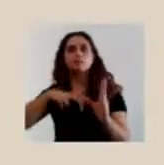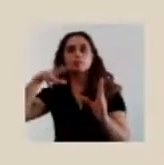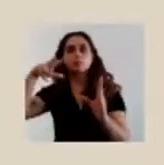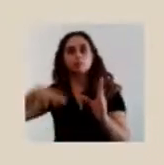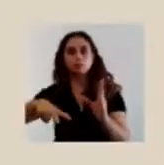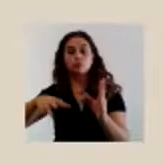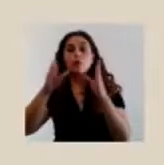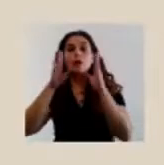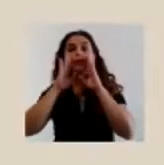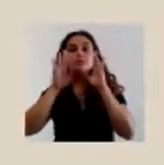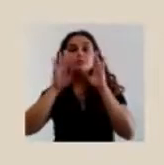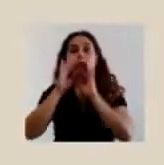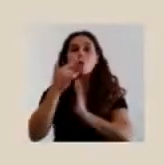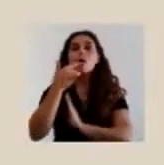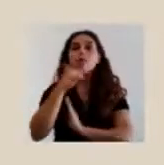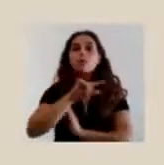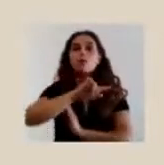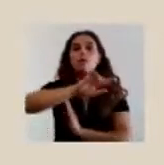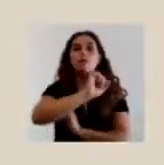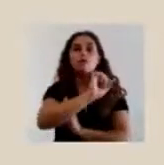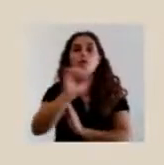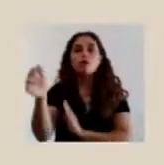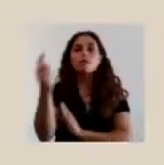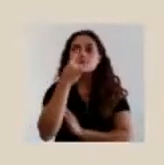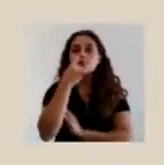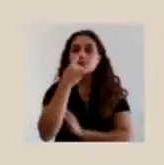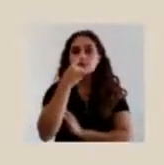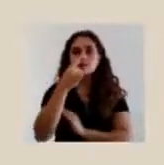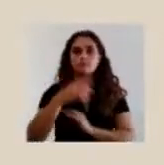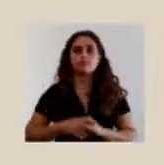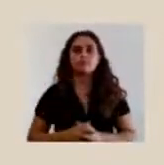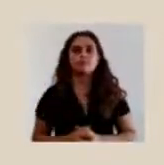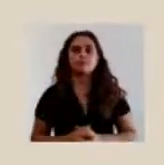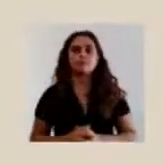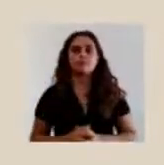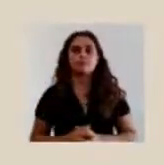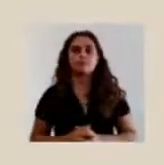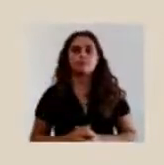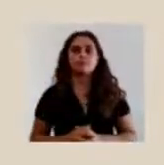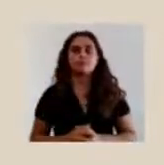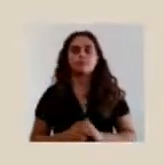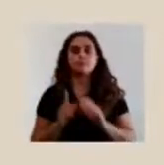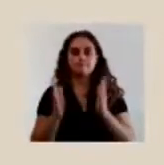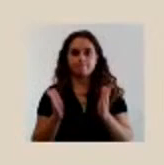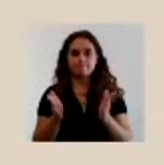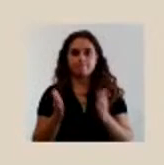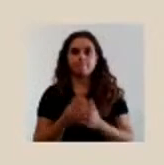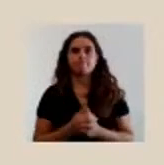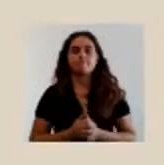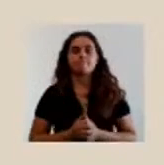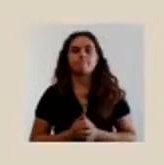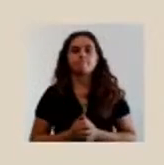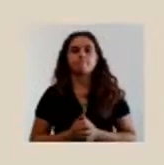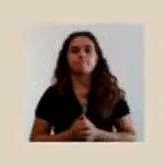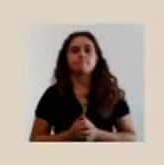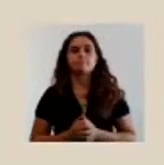pay attention to the language you're most comfortable with. Let's run a test.